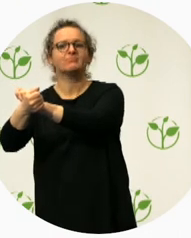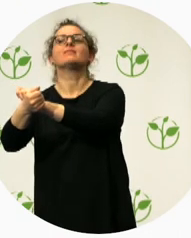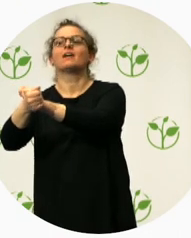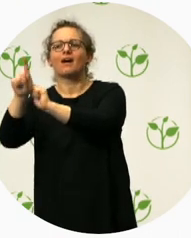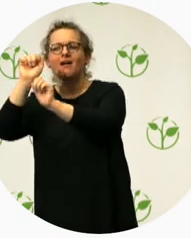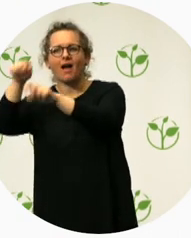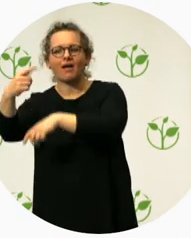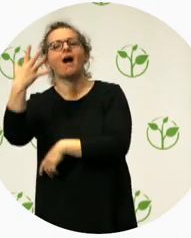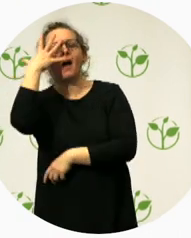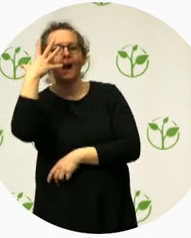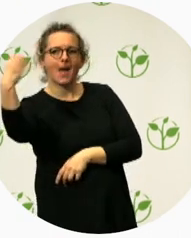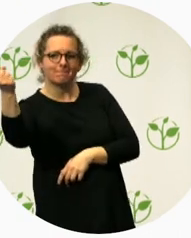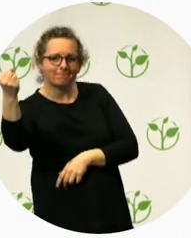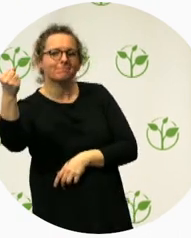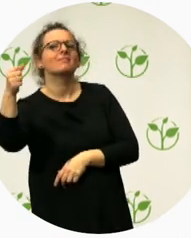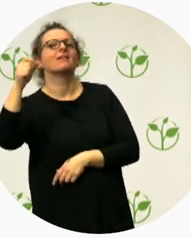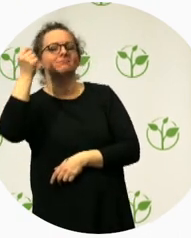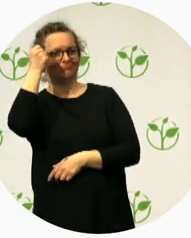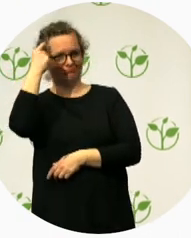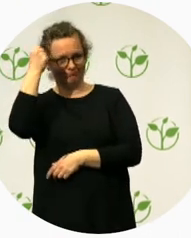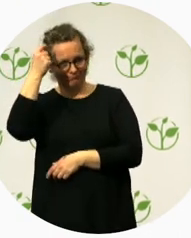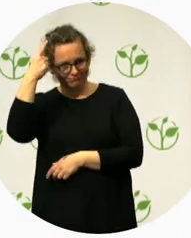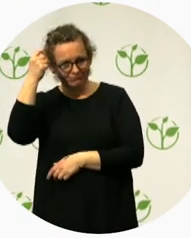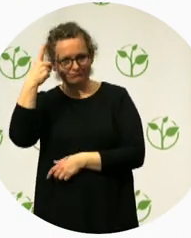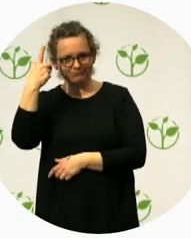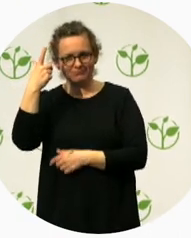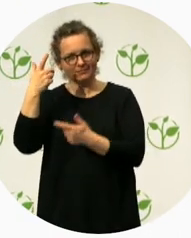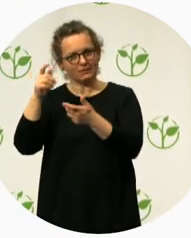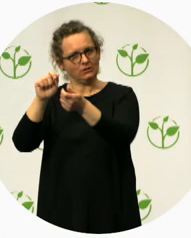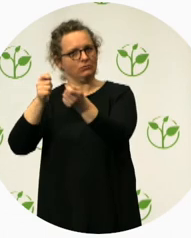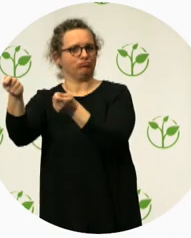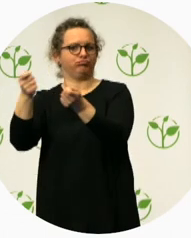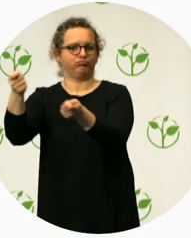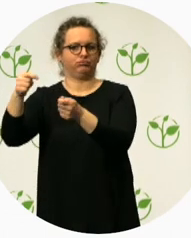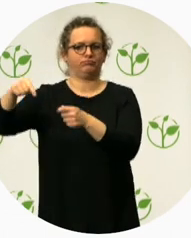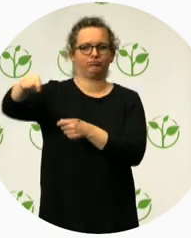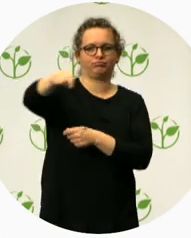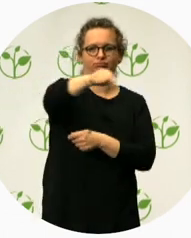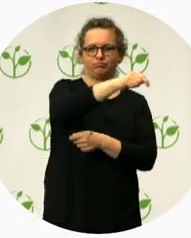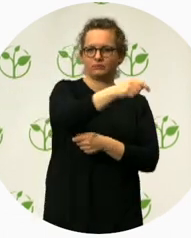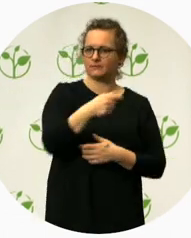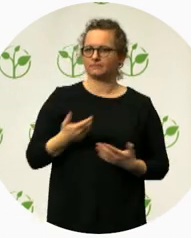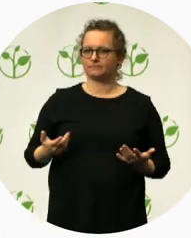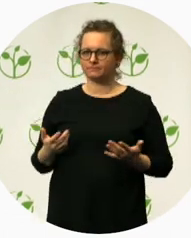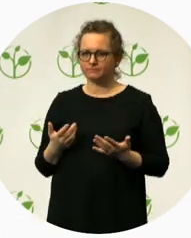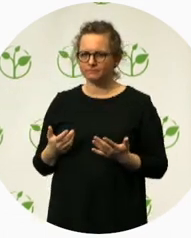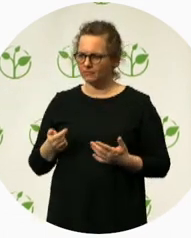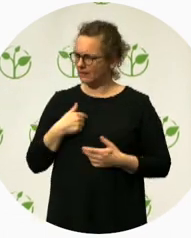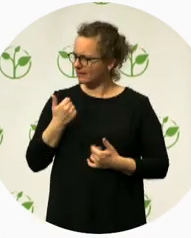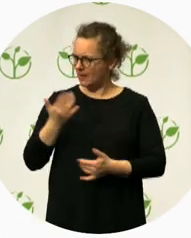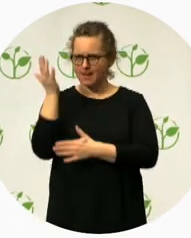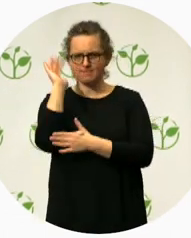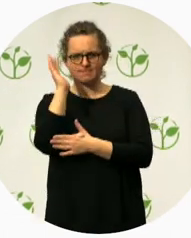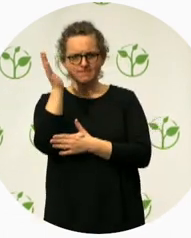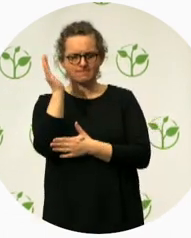can predict you're 5 minutes away from home. Let's set your front door to latched. Let's turn